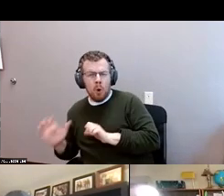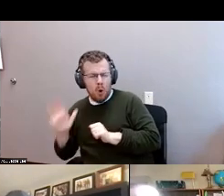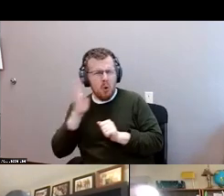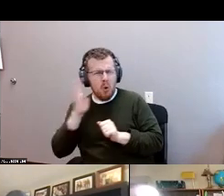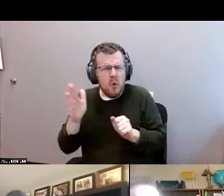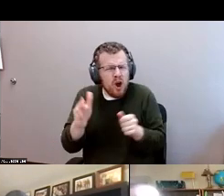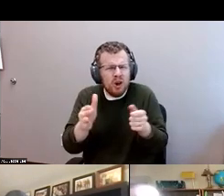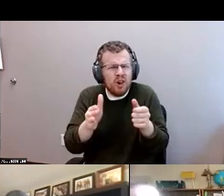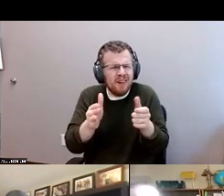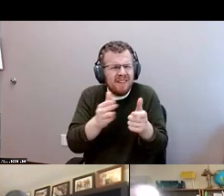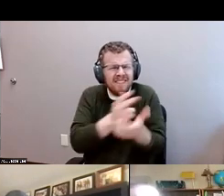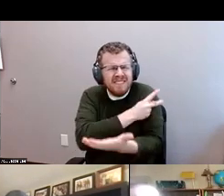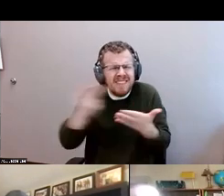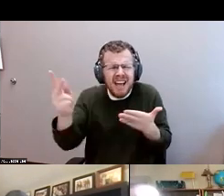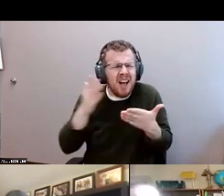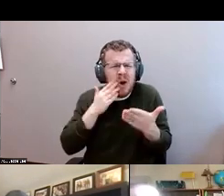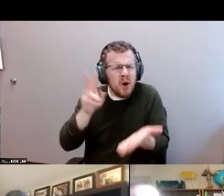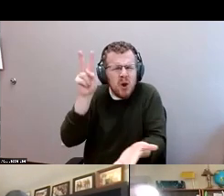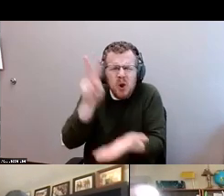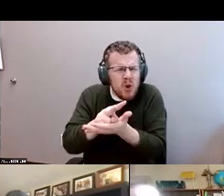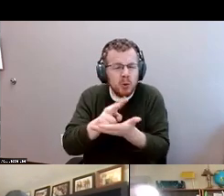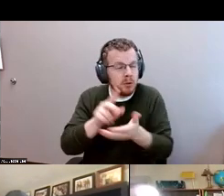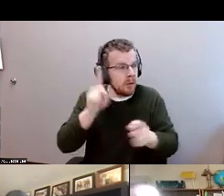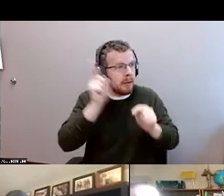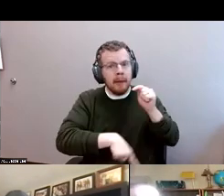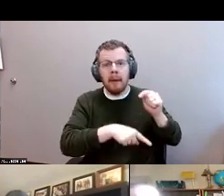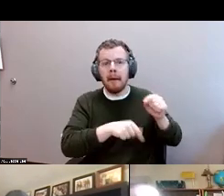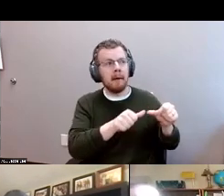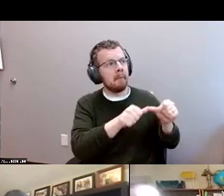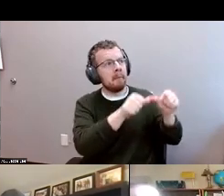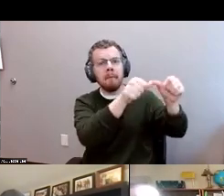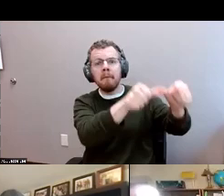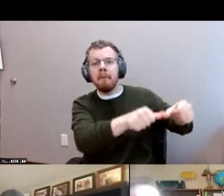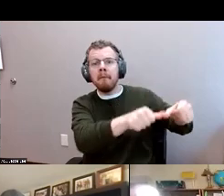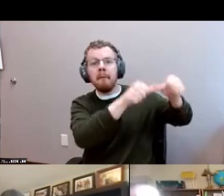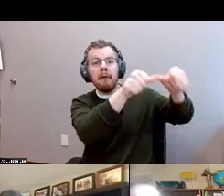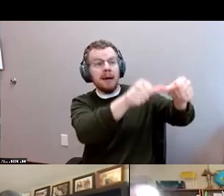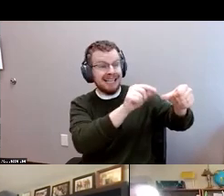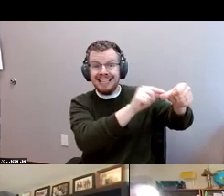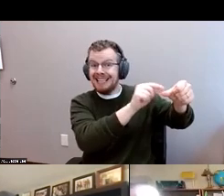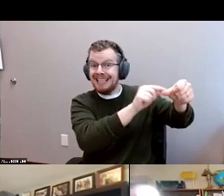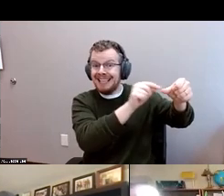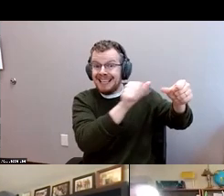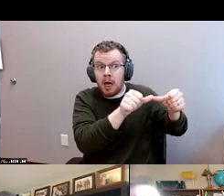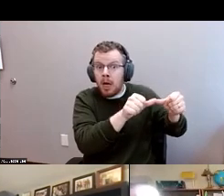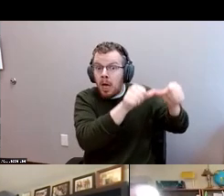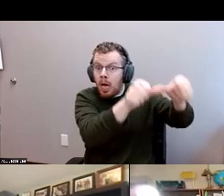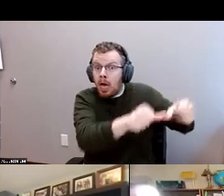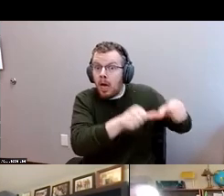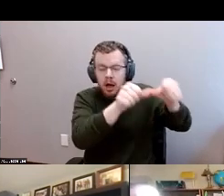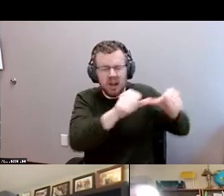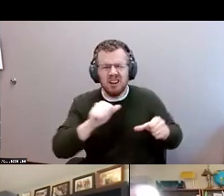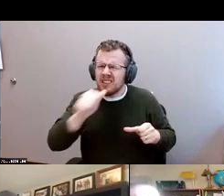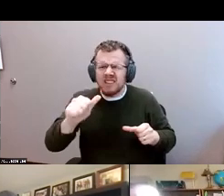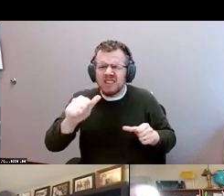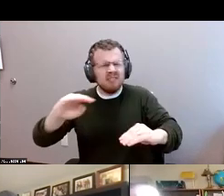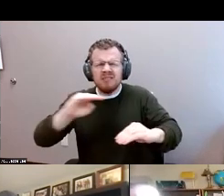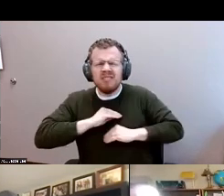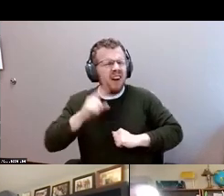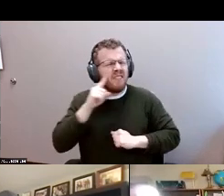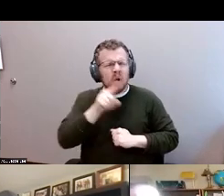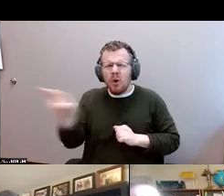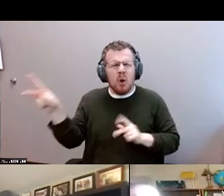it can't be holding the current state, because the current state for so many people is not satisfactory. There's too